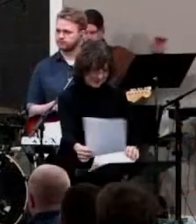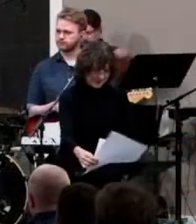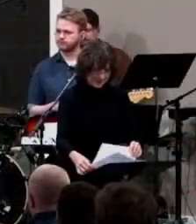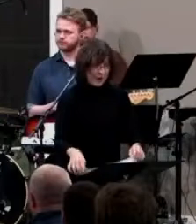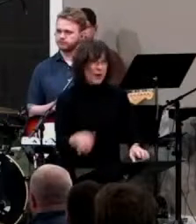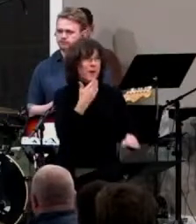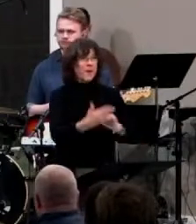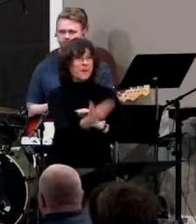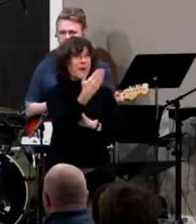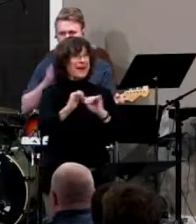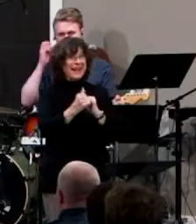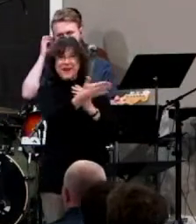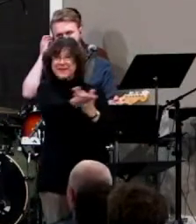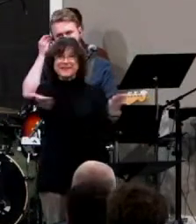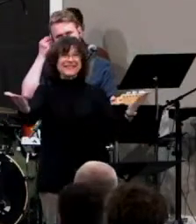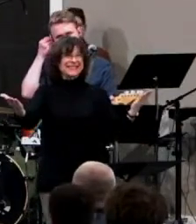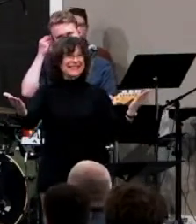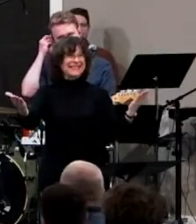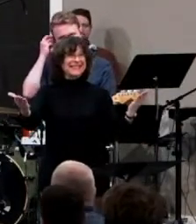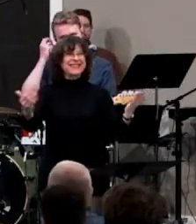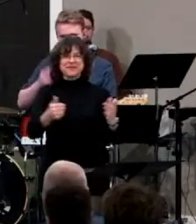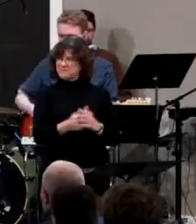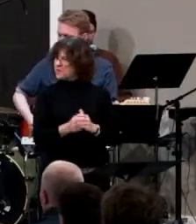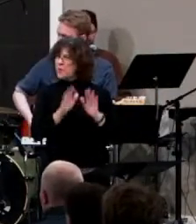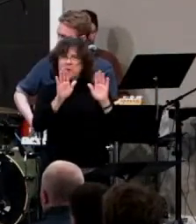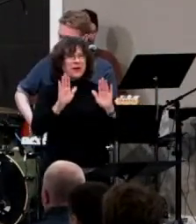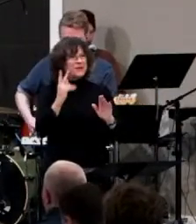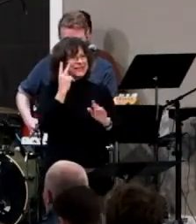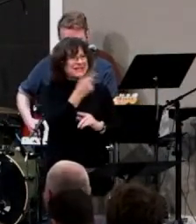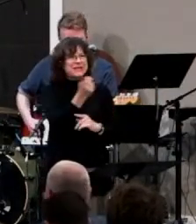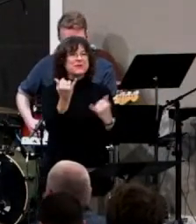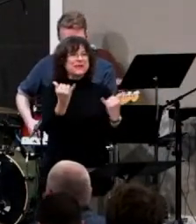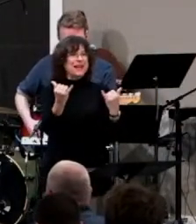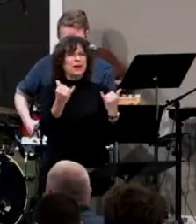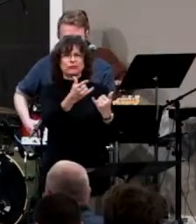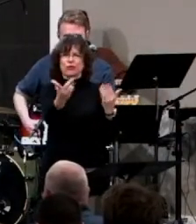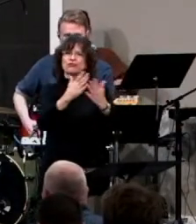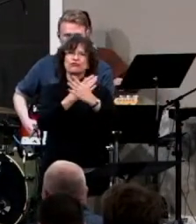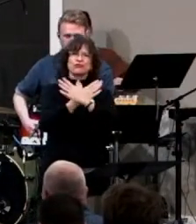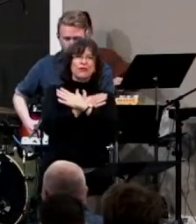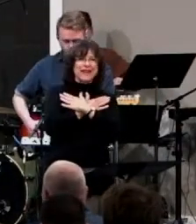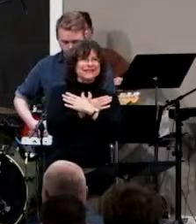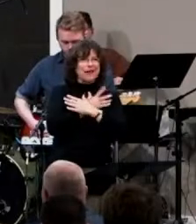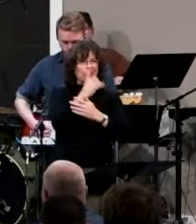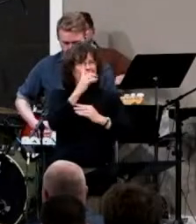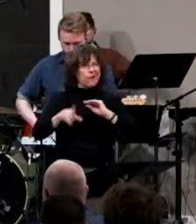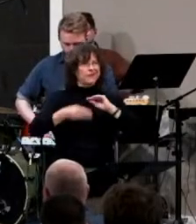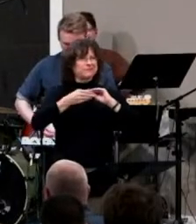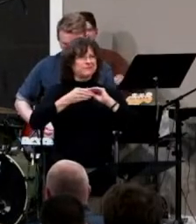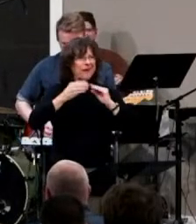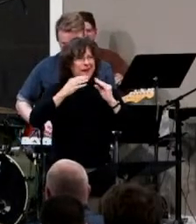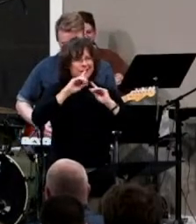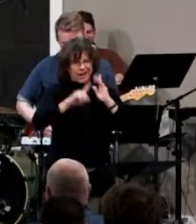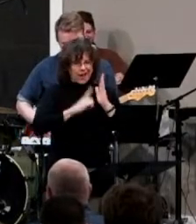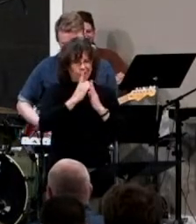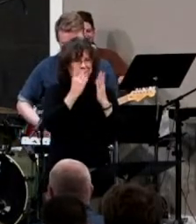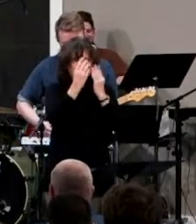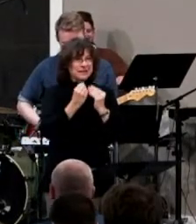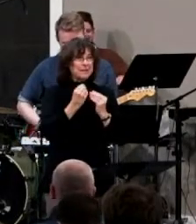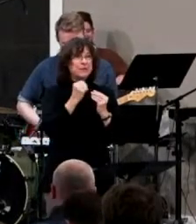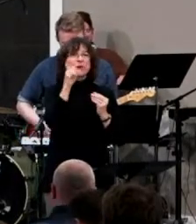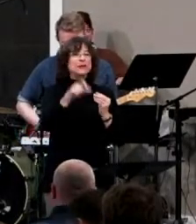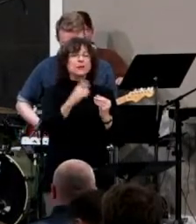Kill, how are we? Awesome. It's so good to see you. And now you're all rested with an extra hour of sleep, so you don't need to take it during my